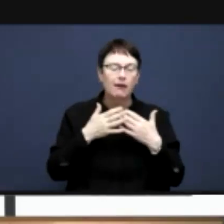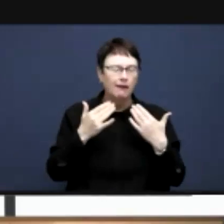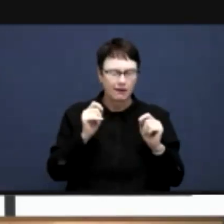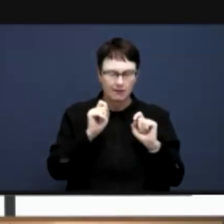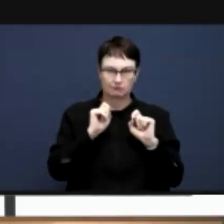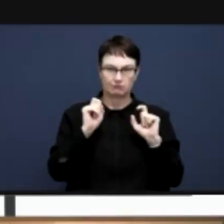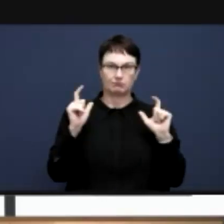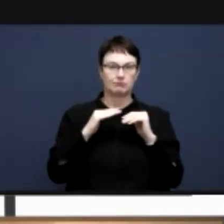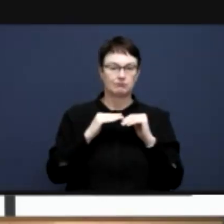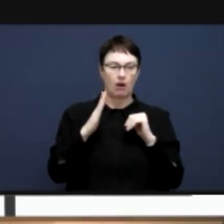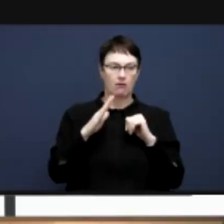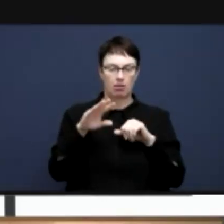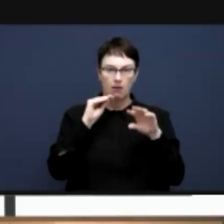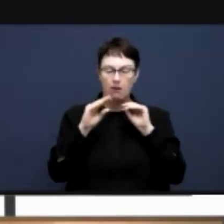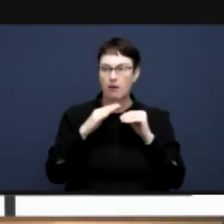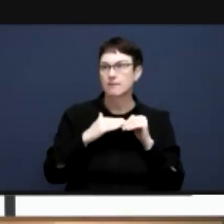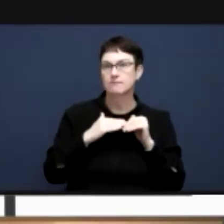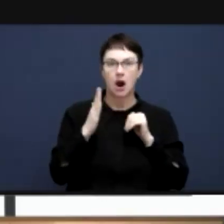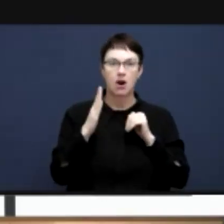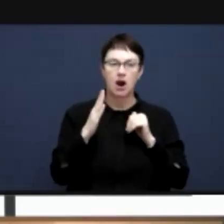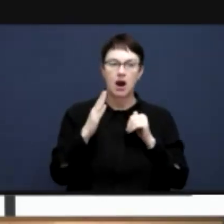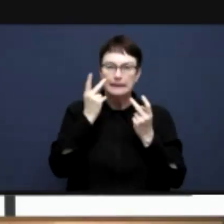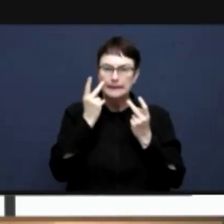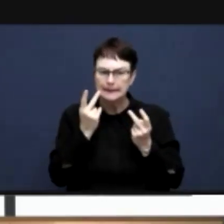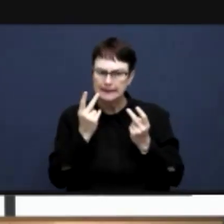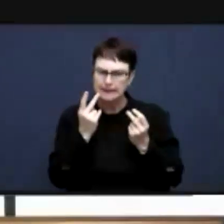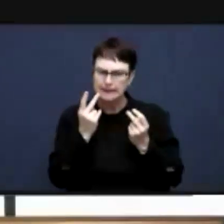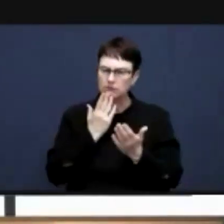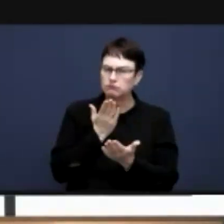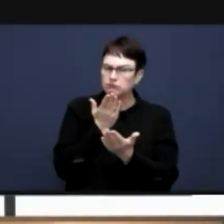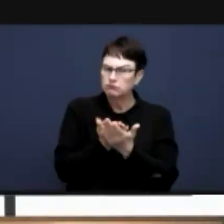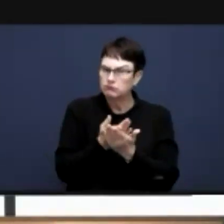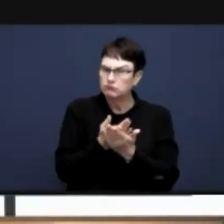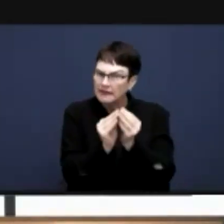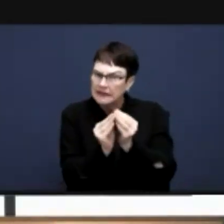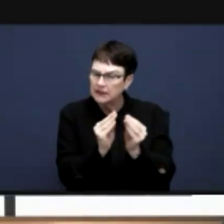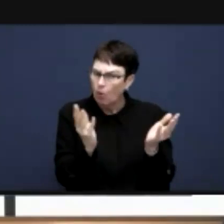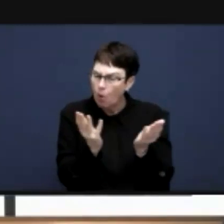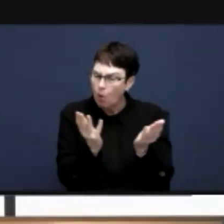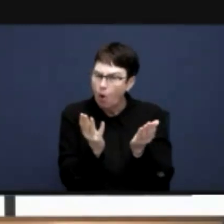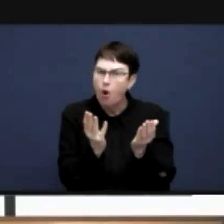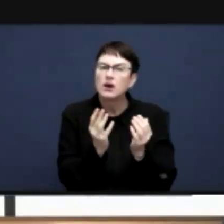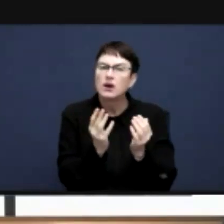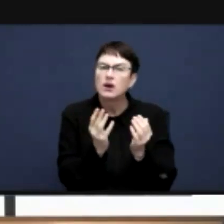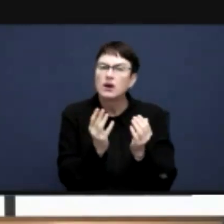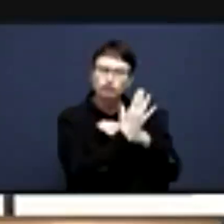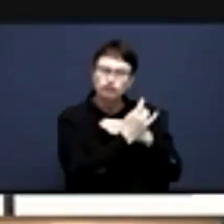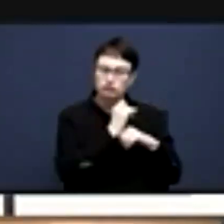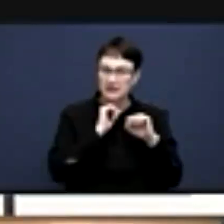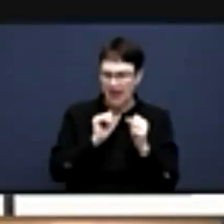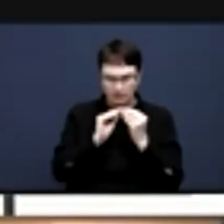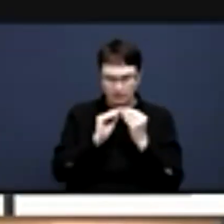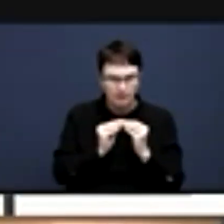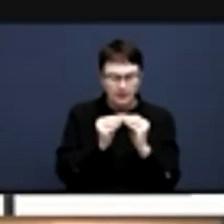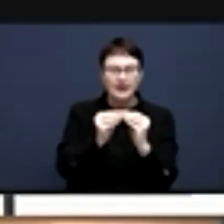they get suggestions and proposals for the fixes, but they understand the issues, meaning that in their future development, they will themselves